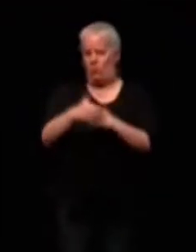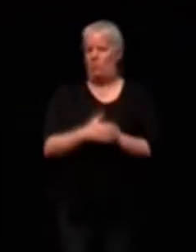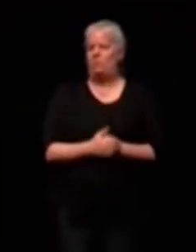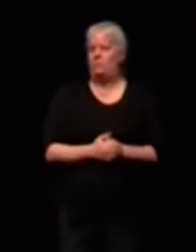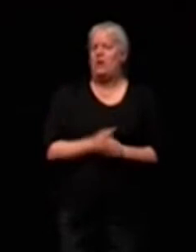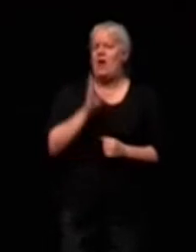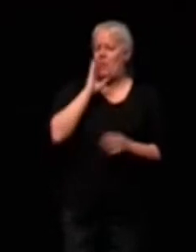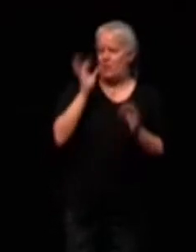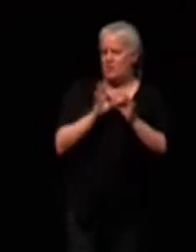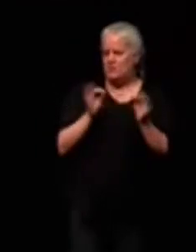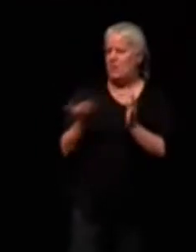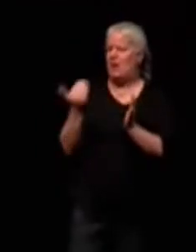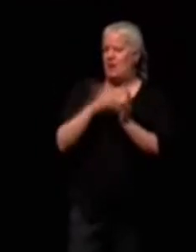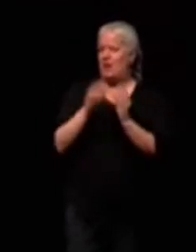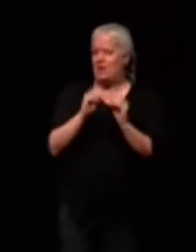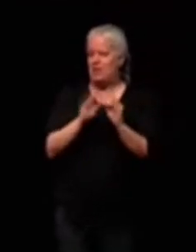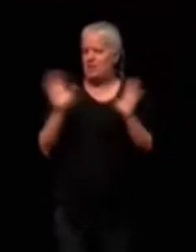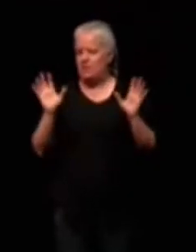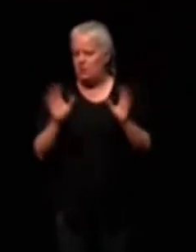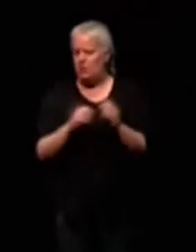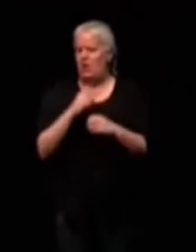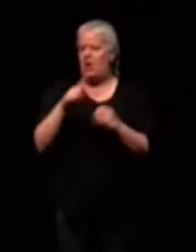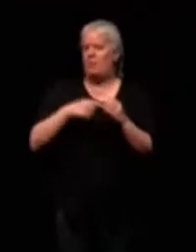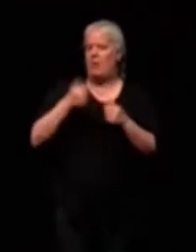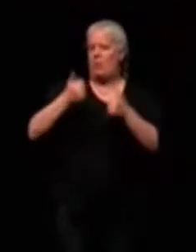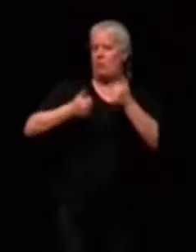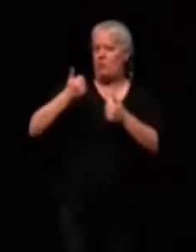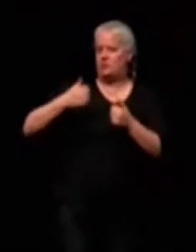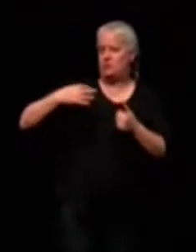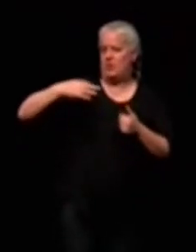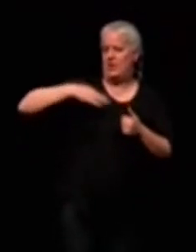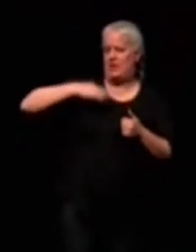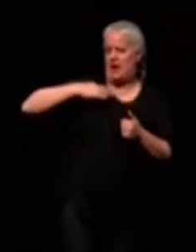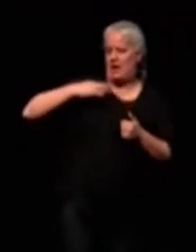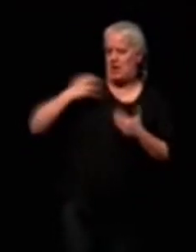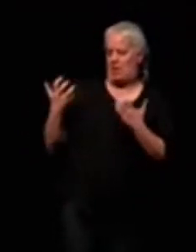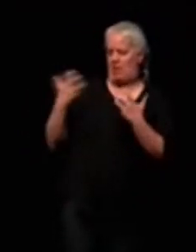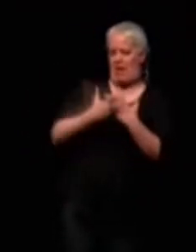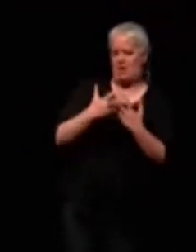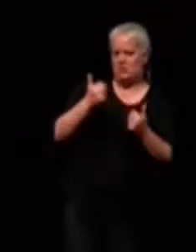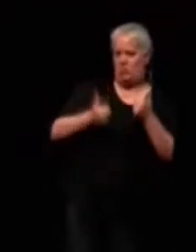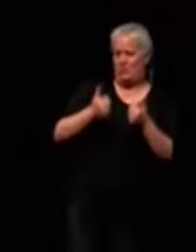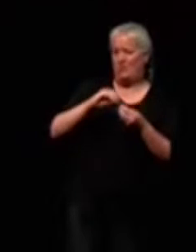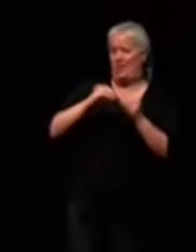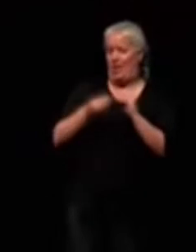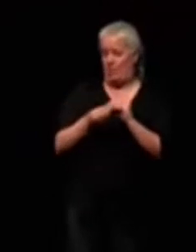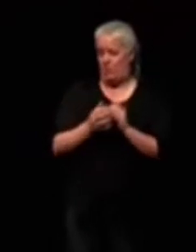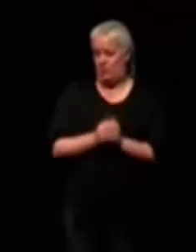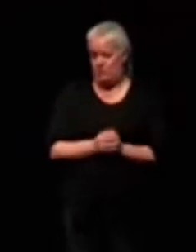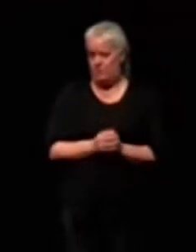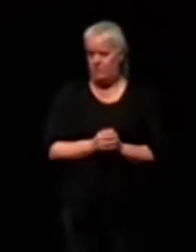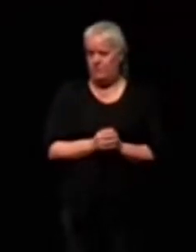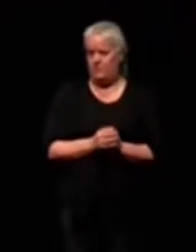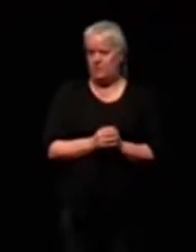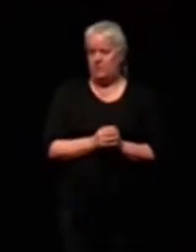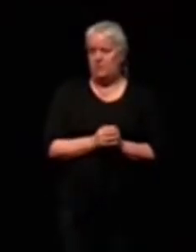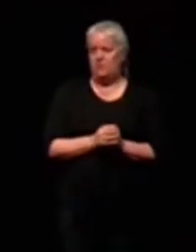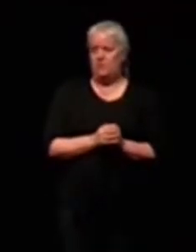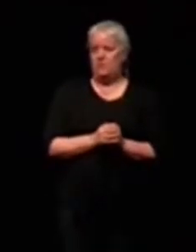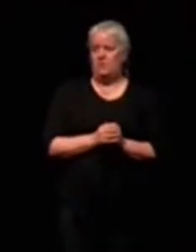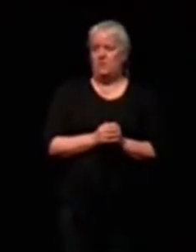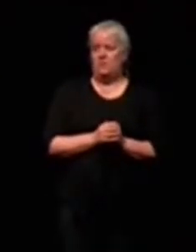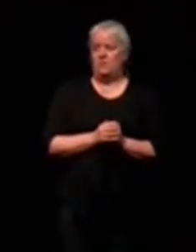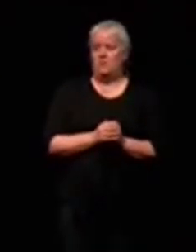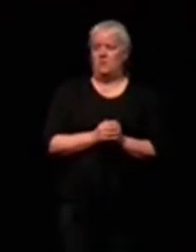it very clear as to which candidate is which number. So as you remember, we just had the nomination in